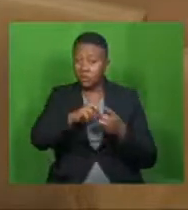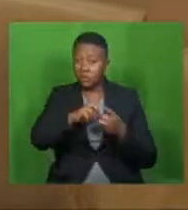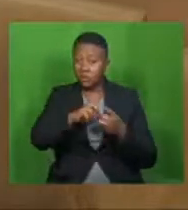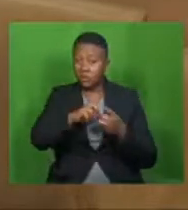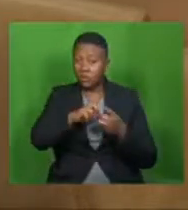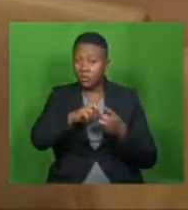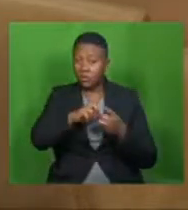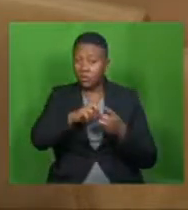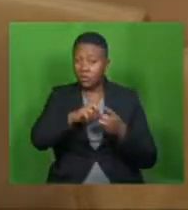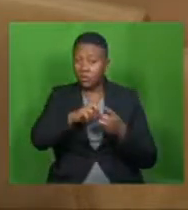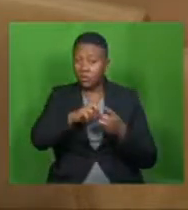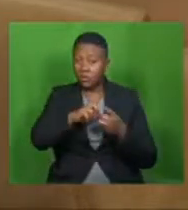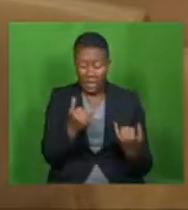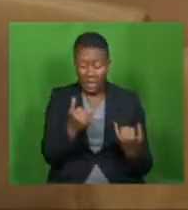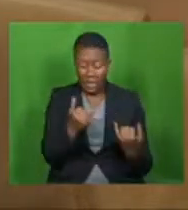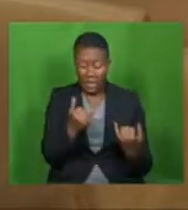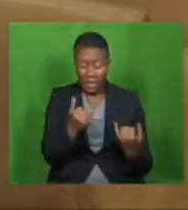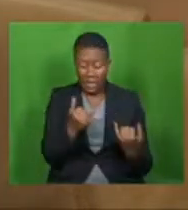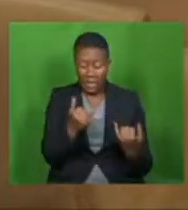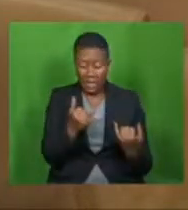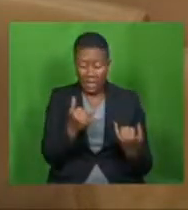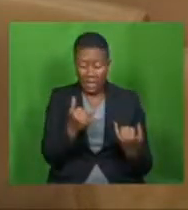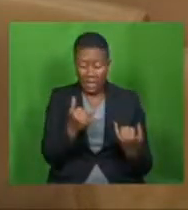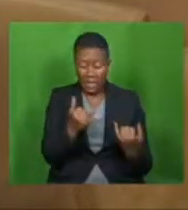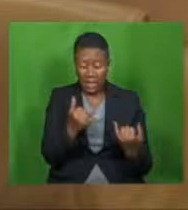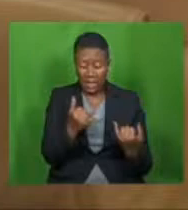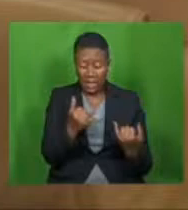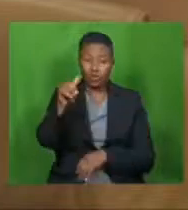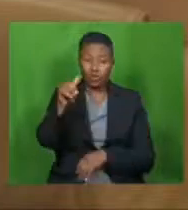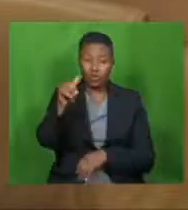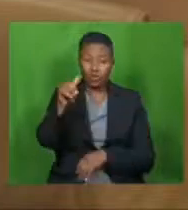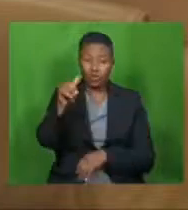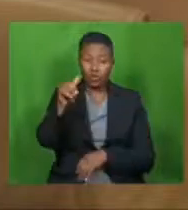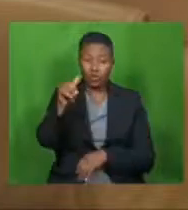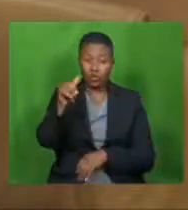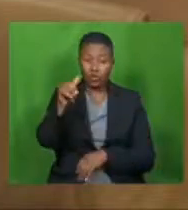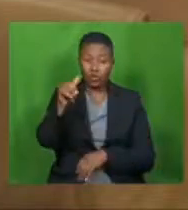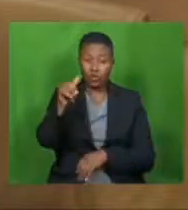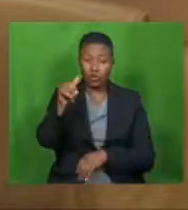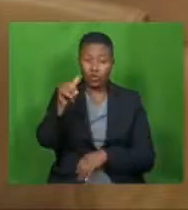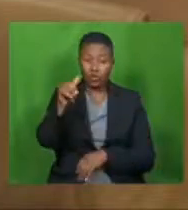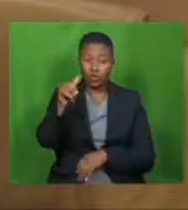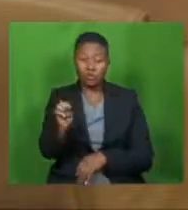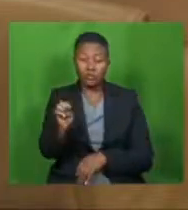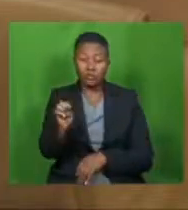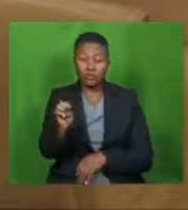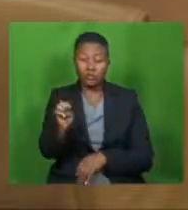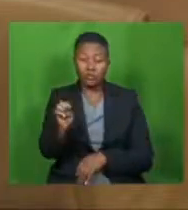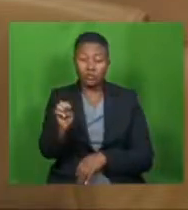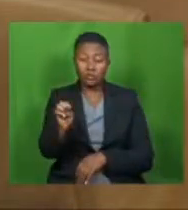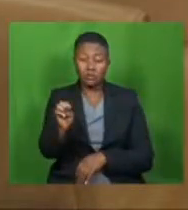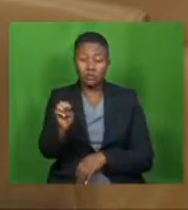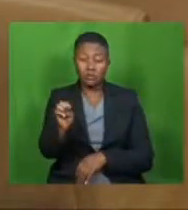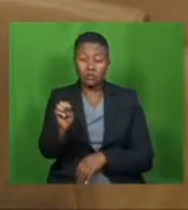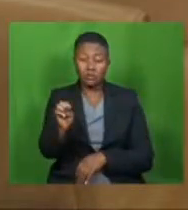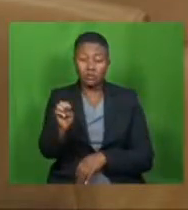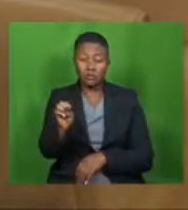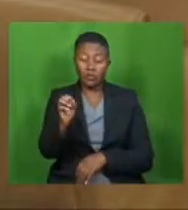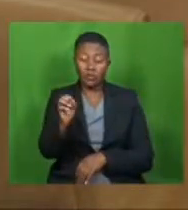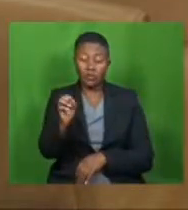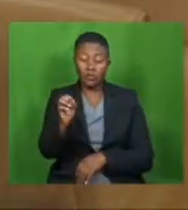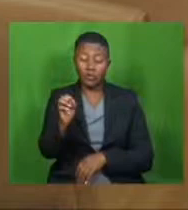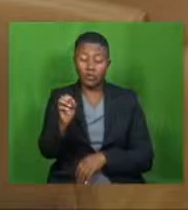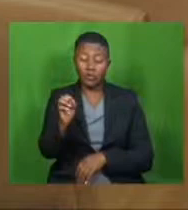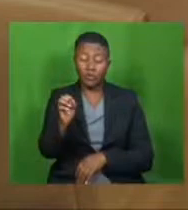the 10th of June, the trees are available. So if we plant them and we do not get any person